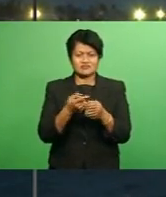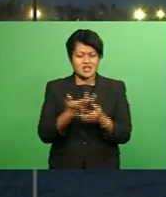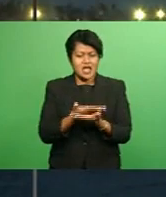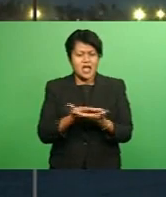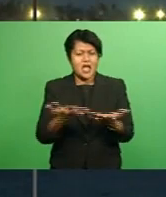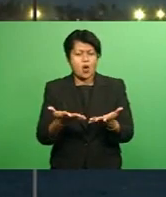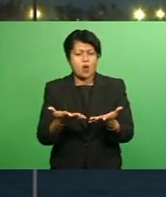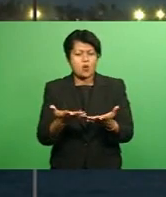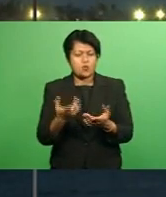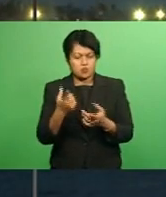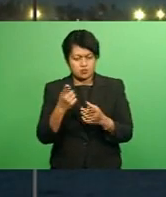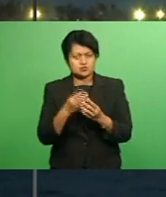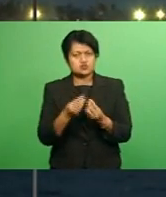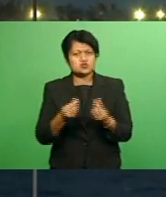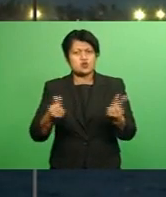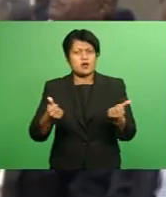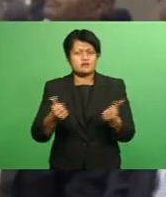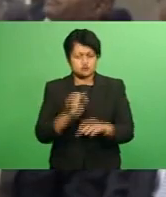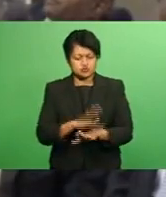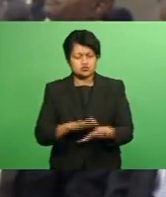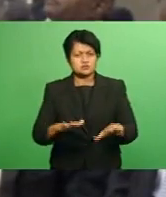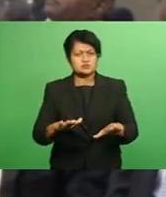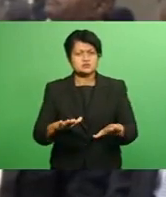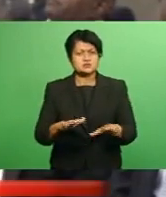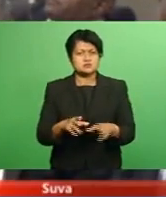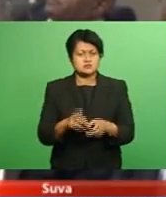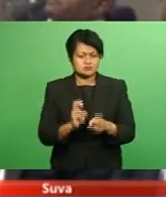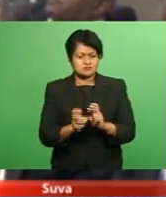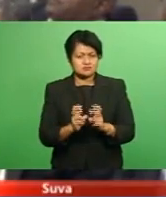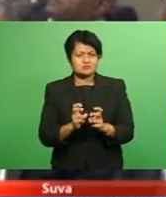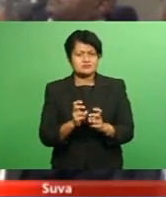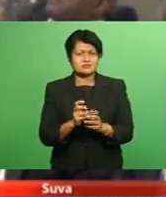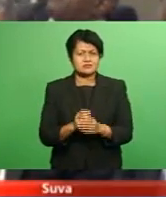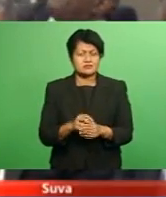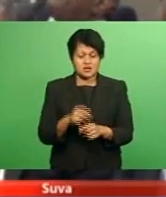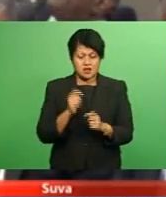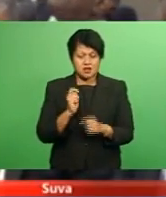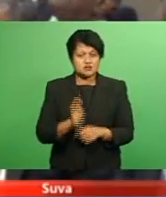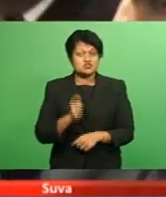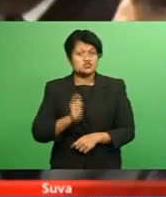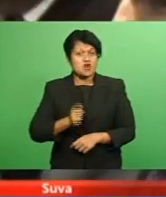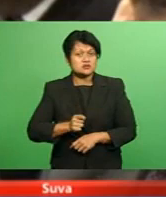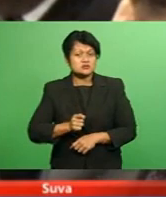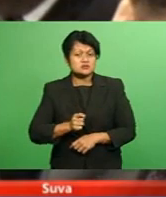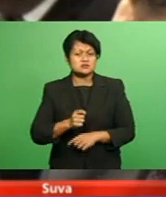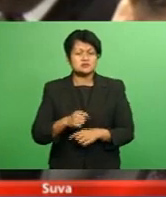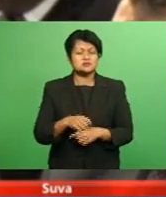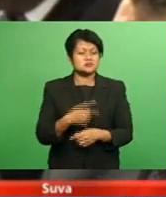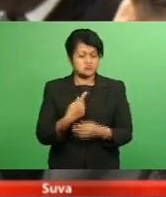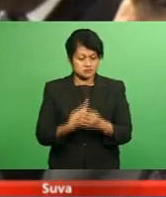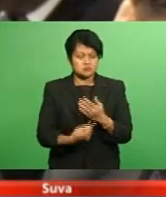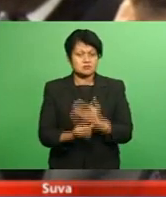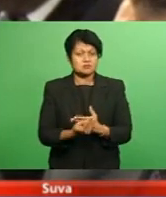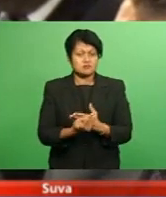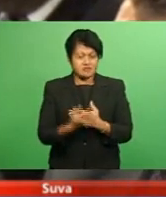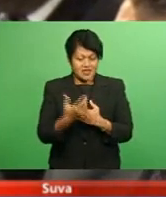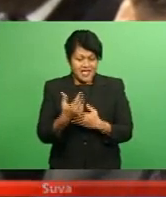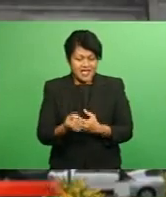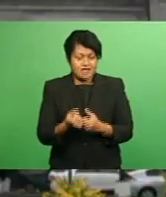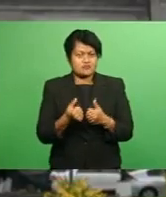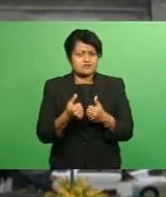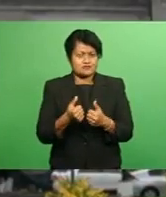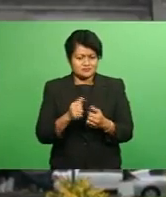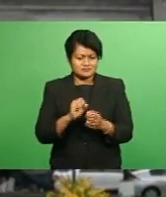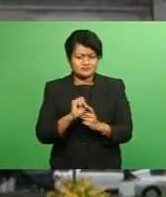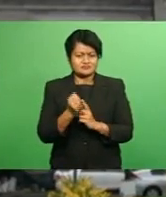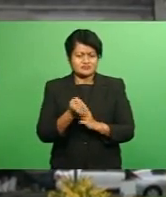proceedings. Pranita Prakash reports. Judges and magistrates can now create a comfortable environment for children who will be